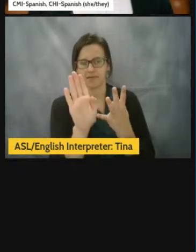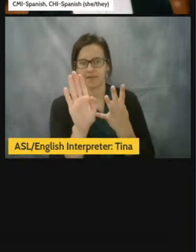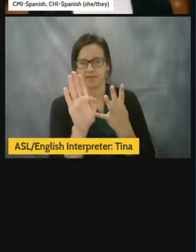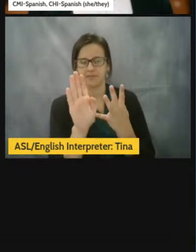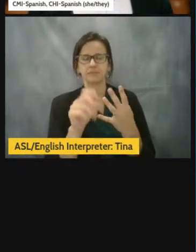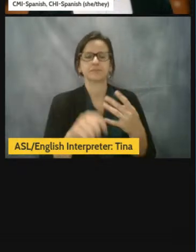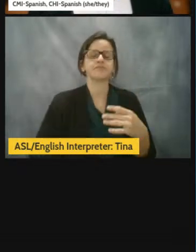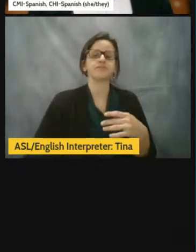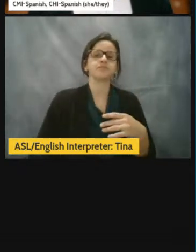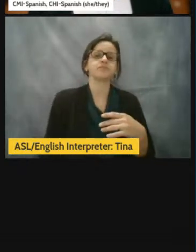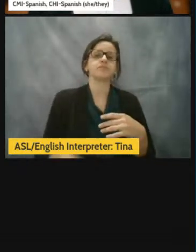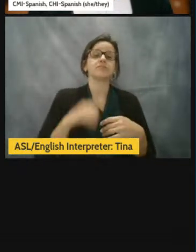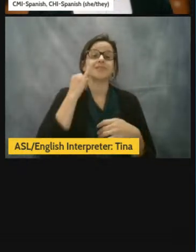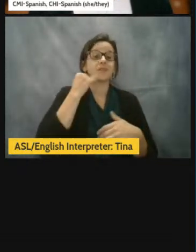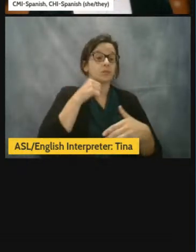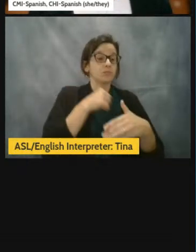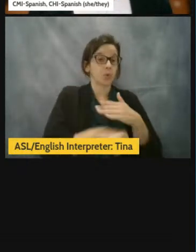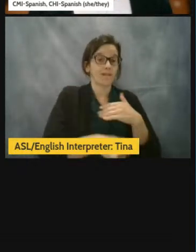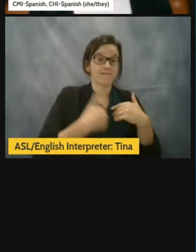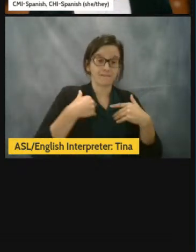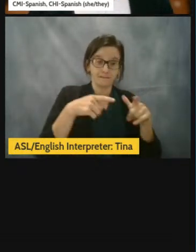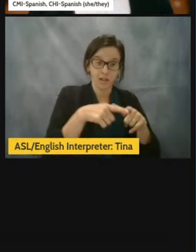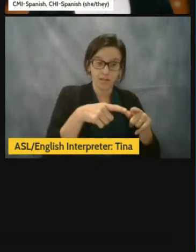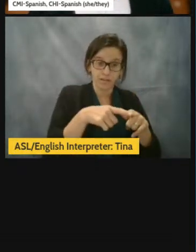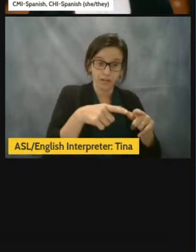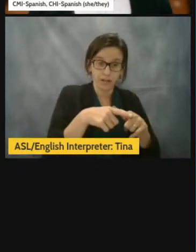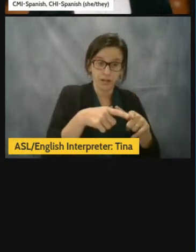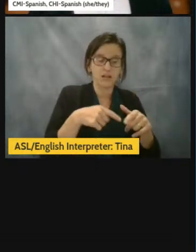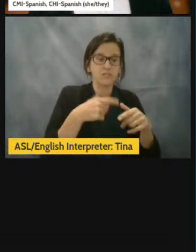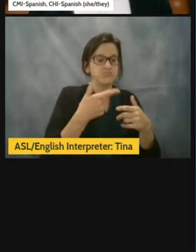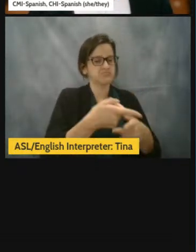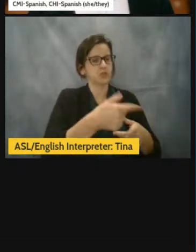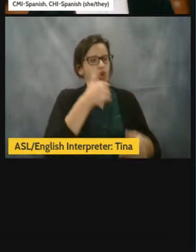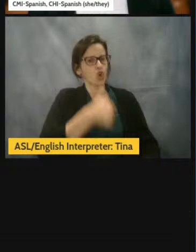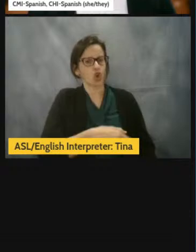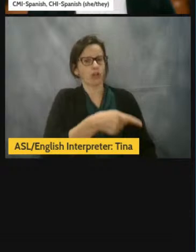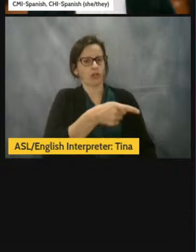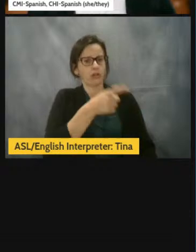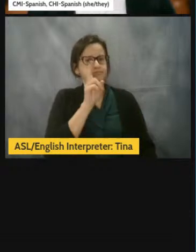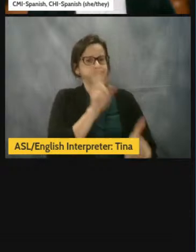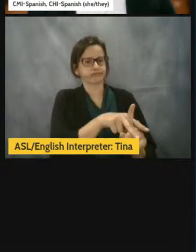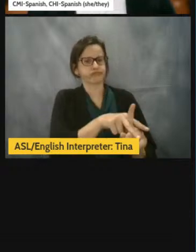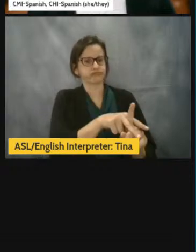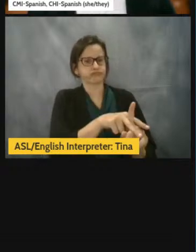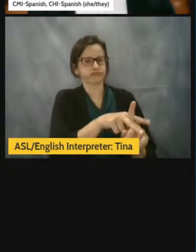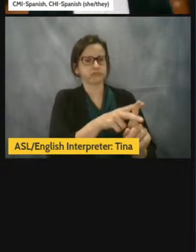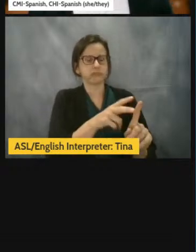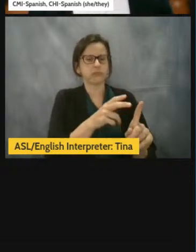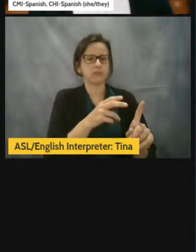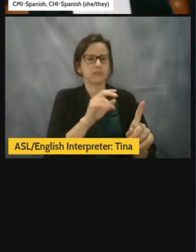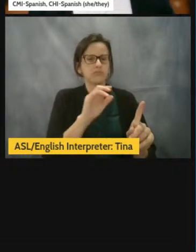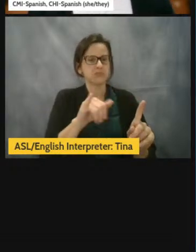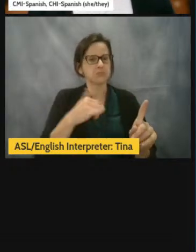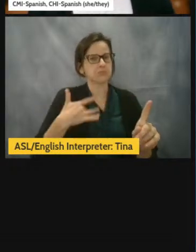if someone is born with a vulva and we say it's a girl, okay, that's typically how it